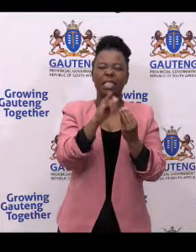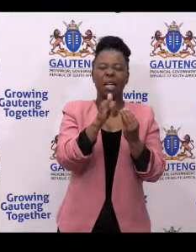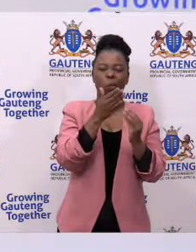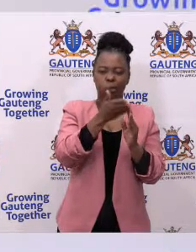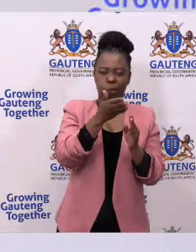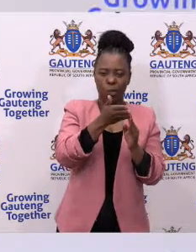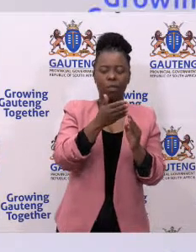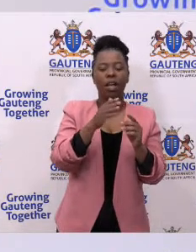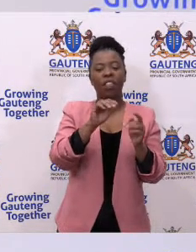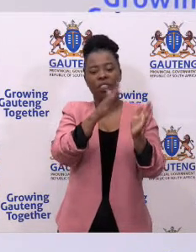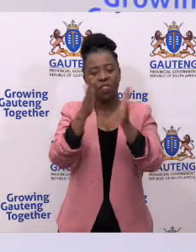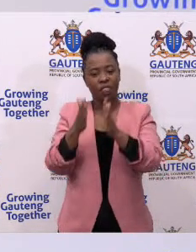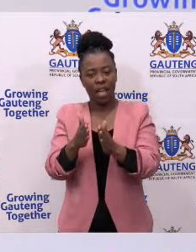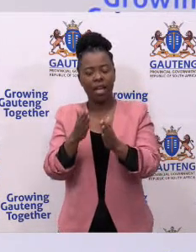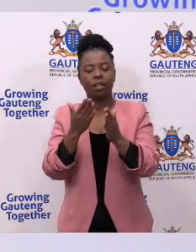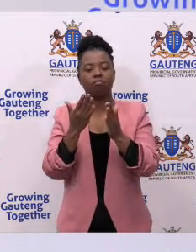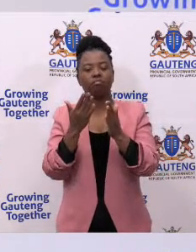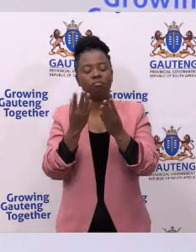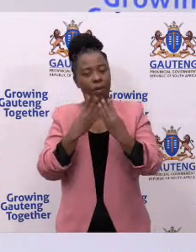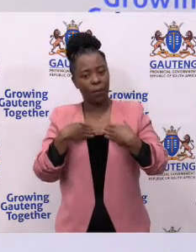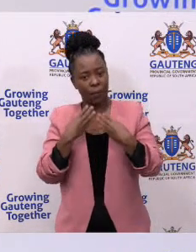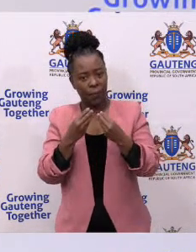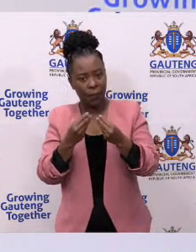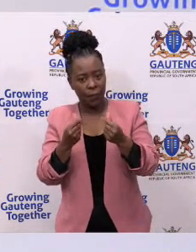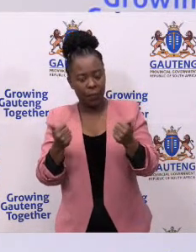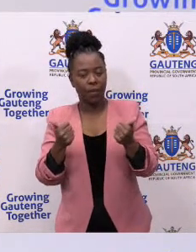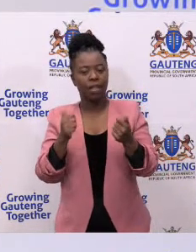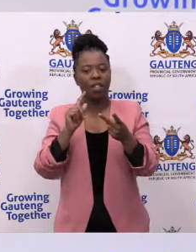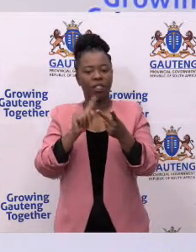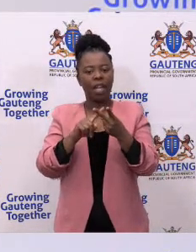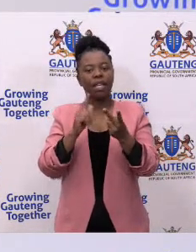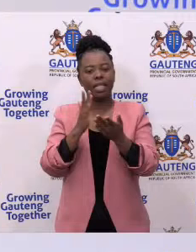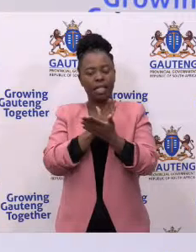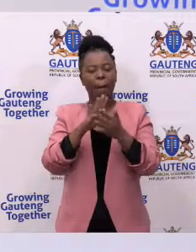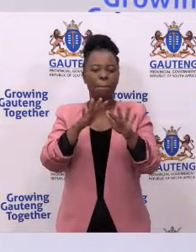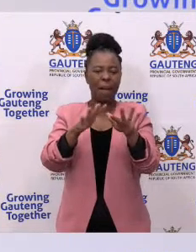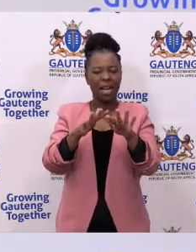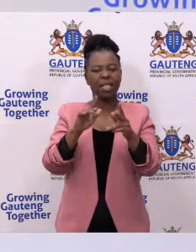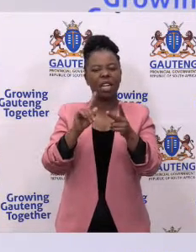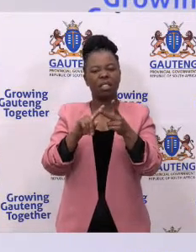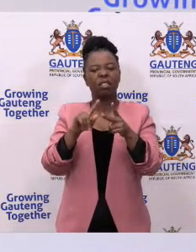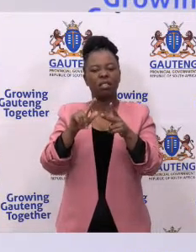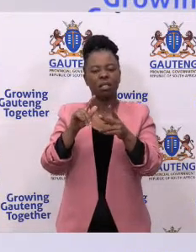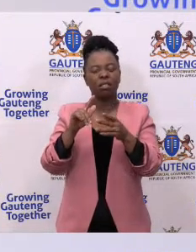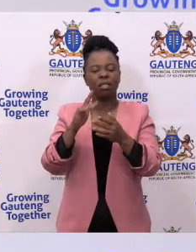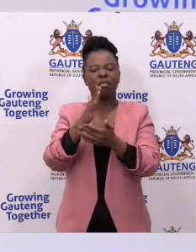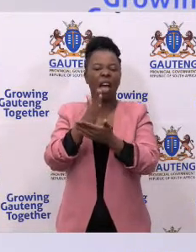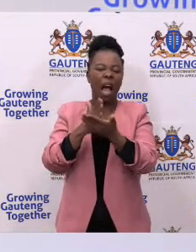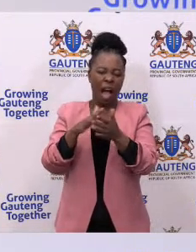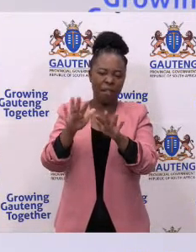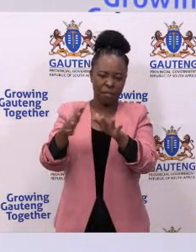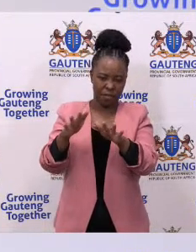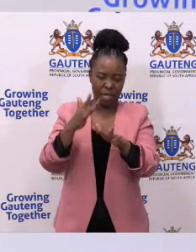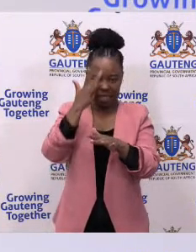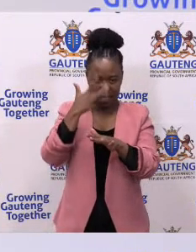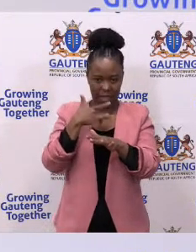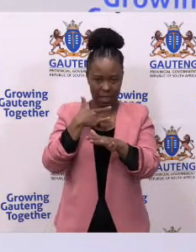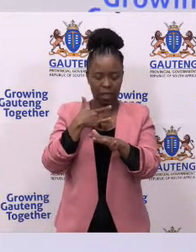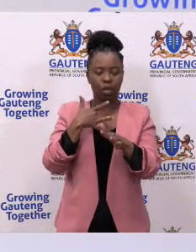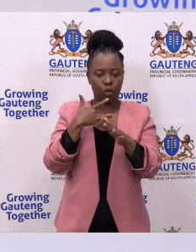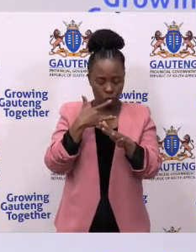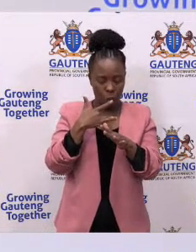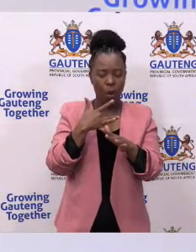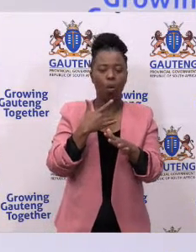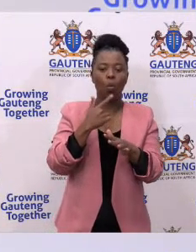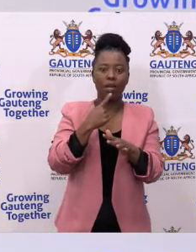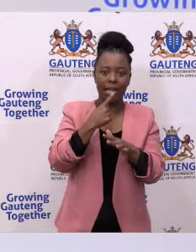are recovering are those who've got mild and even actually moderate symptoms. But it's important to maintain and also say that yes, we do